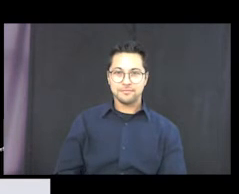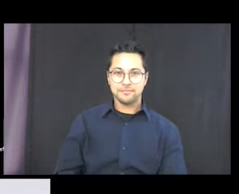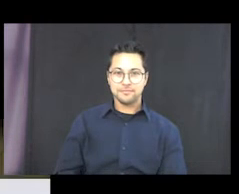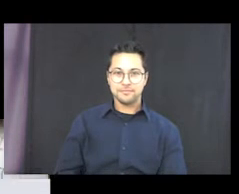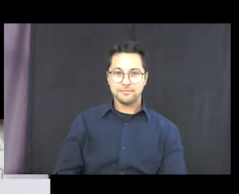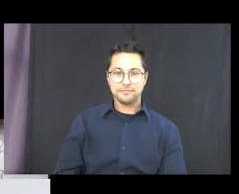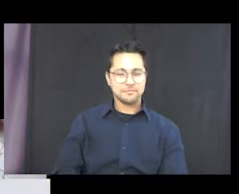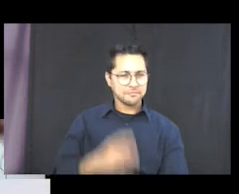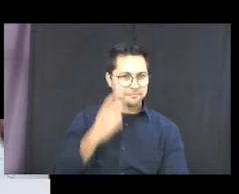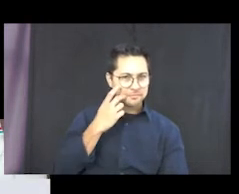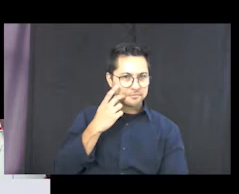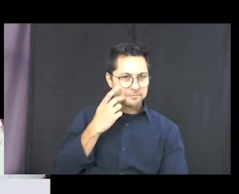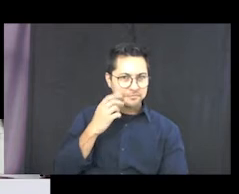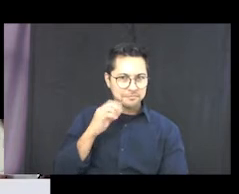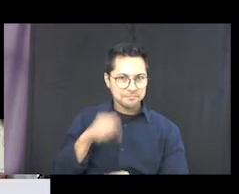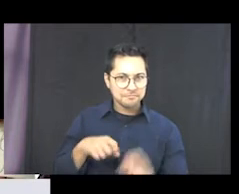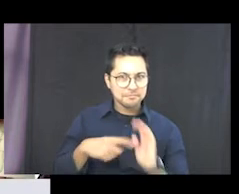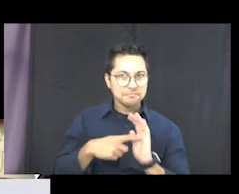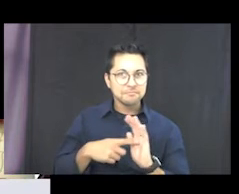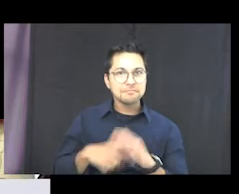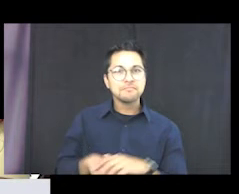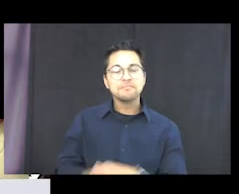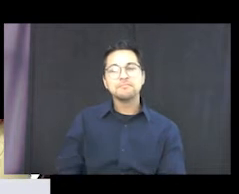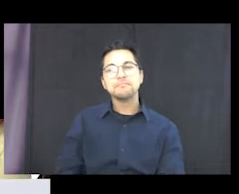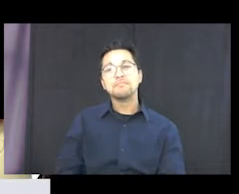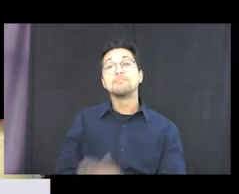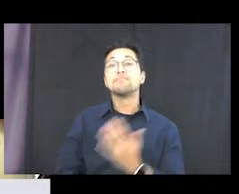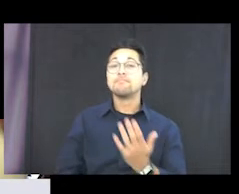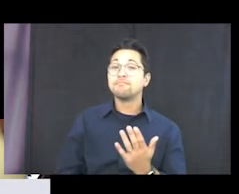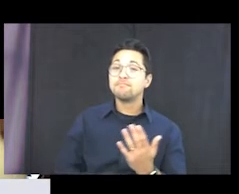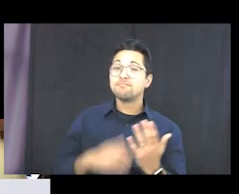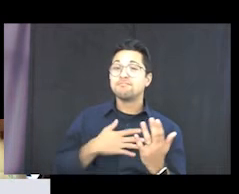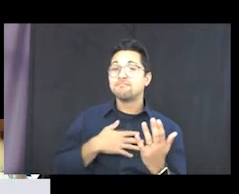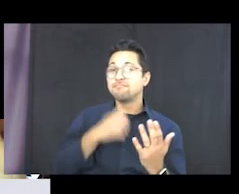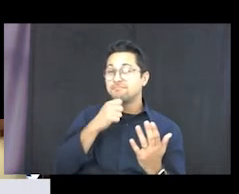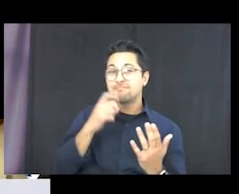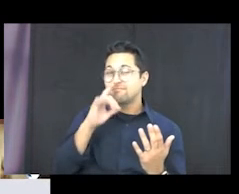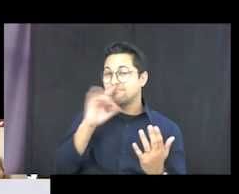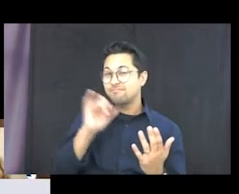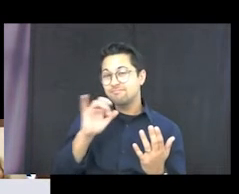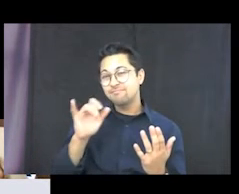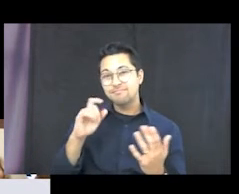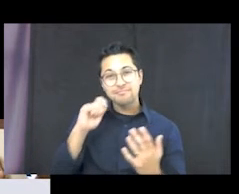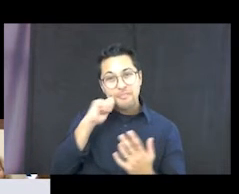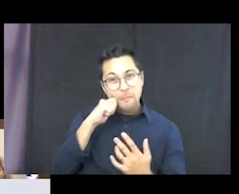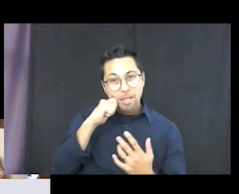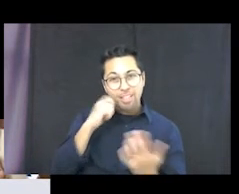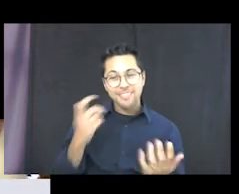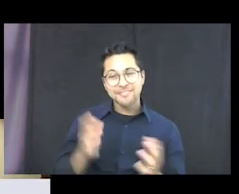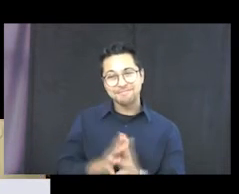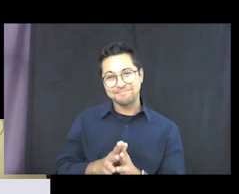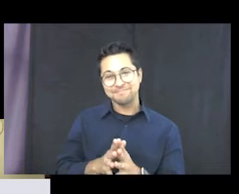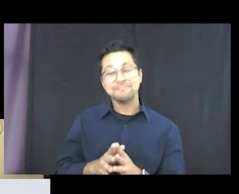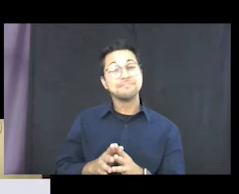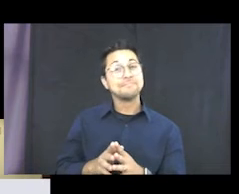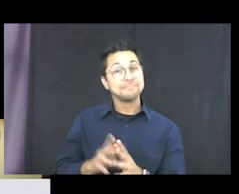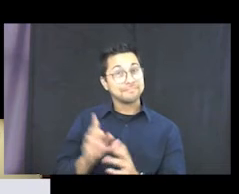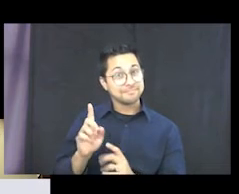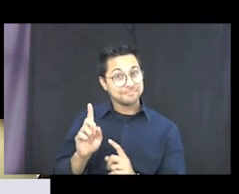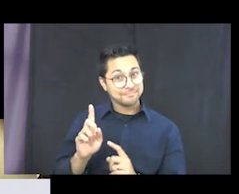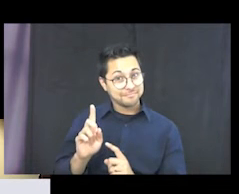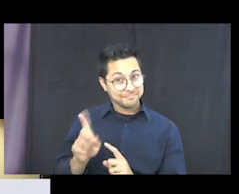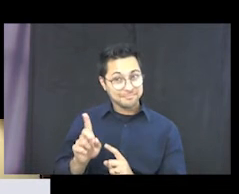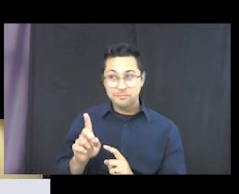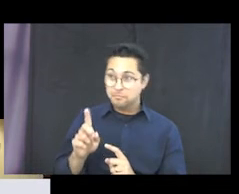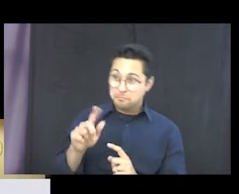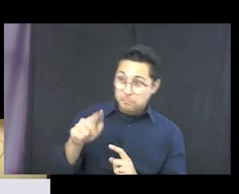See if you can see it. Oh, okay. Mine doesn't look quite like an apple. But what about